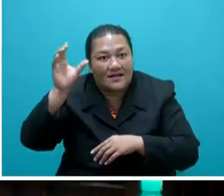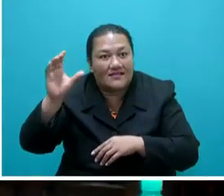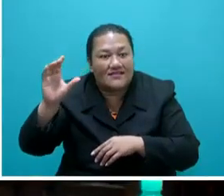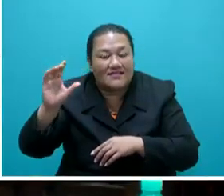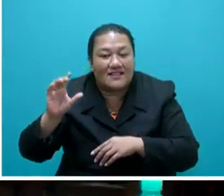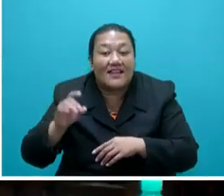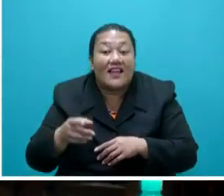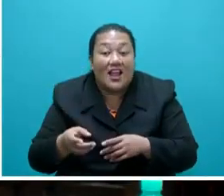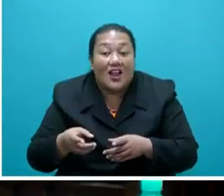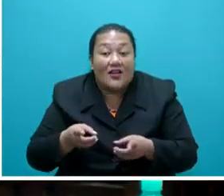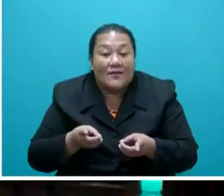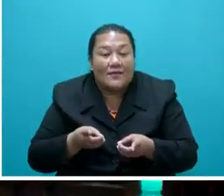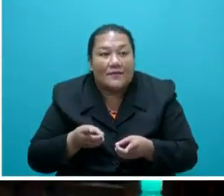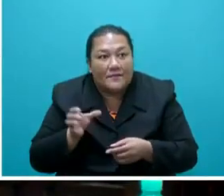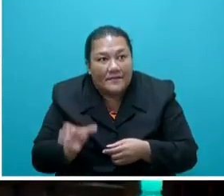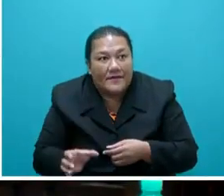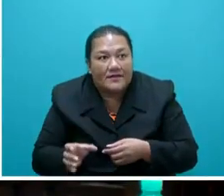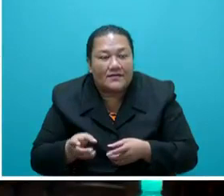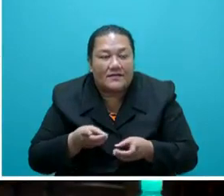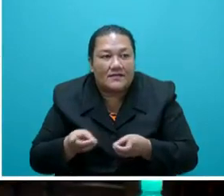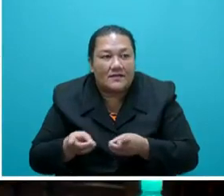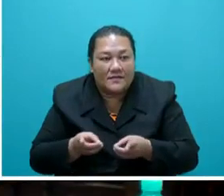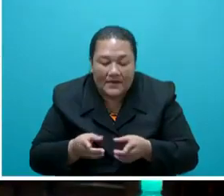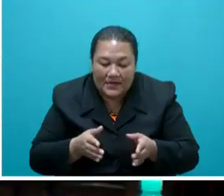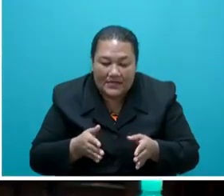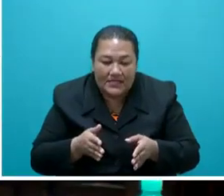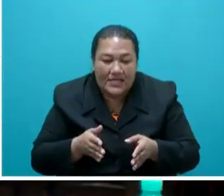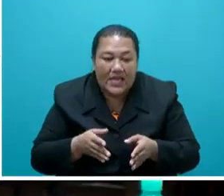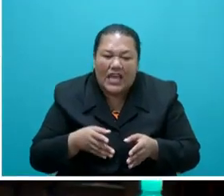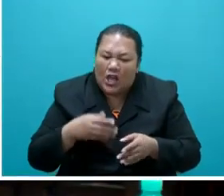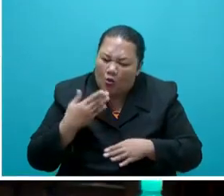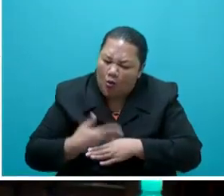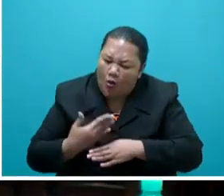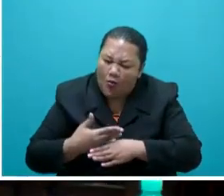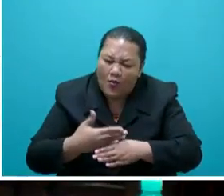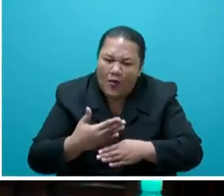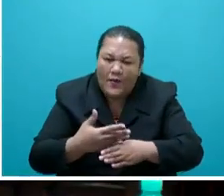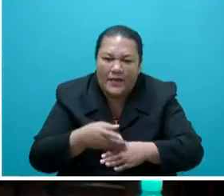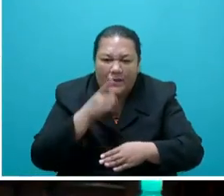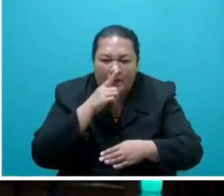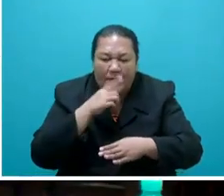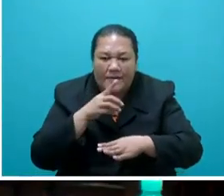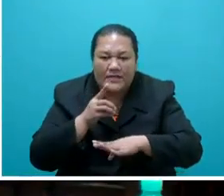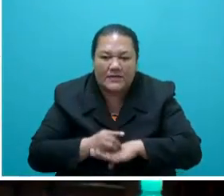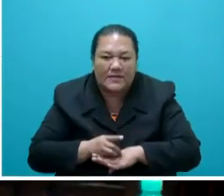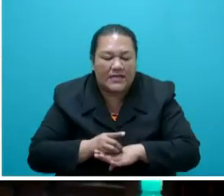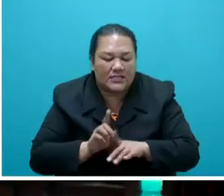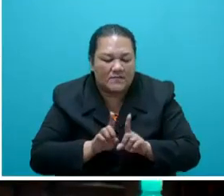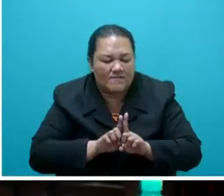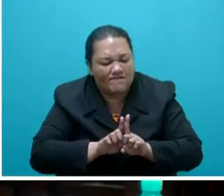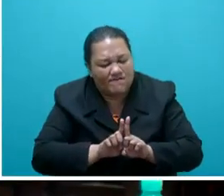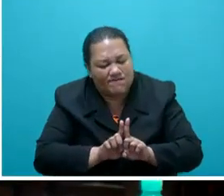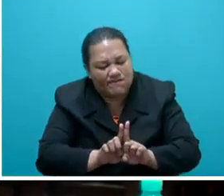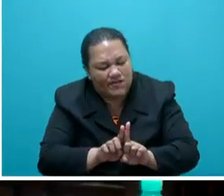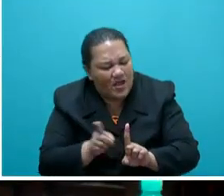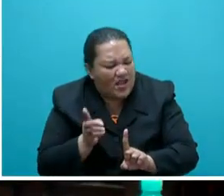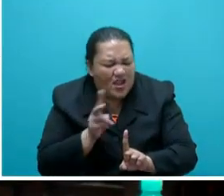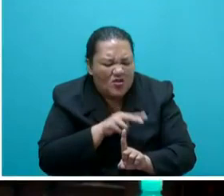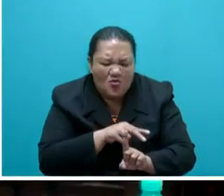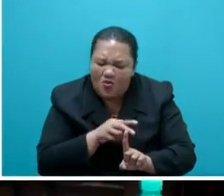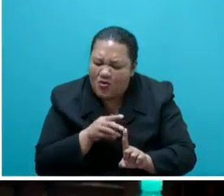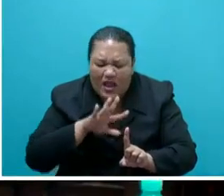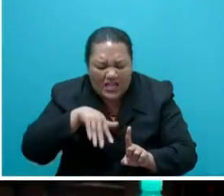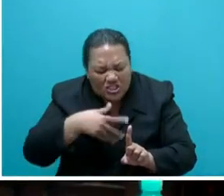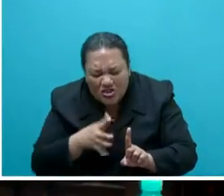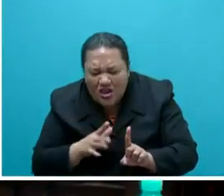Persons Living with Disabilities. In that position, he also worked closely with government in looking at needed policy reforms to plug